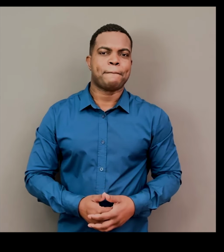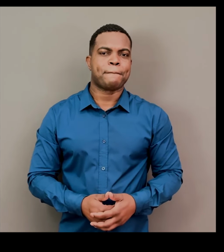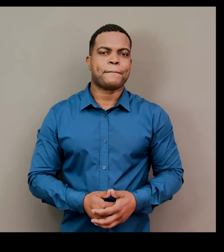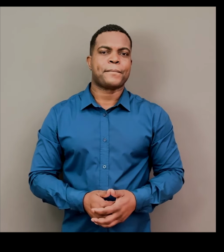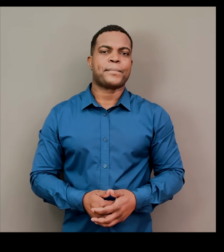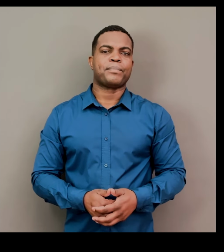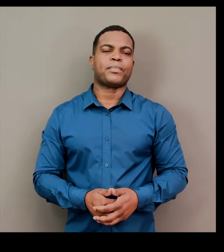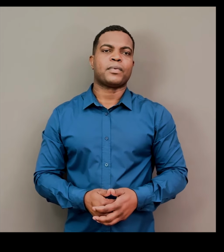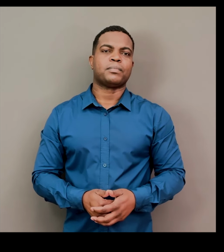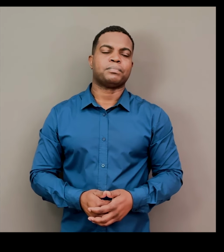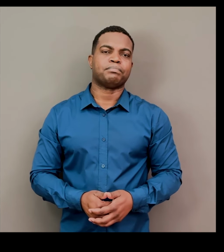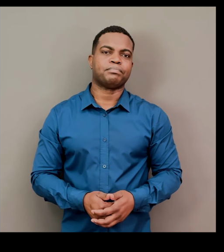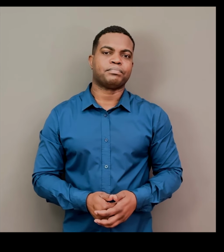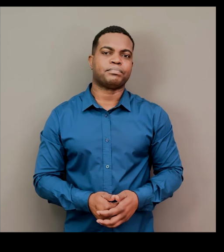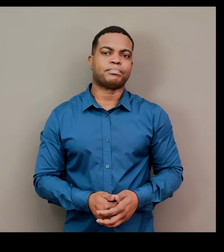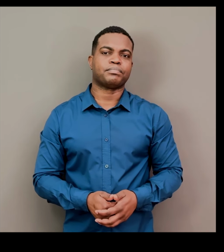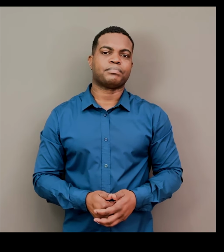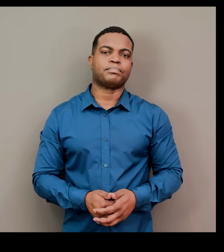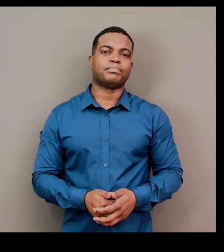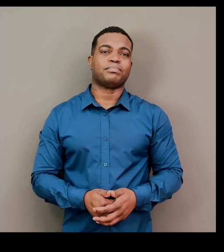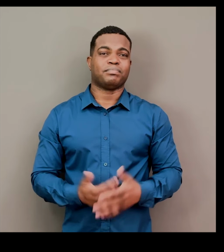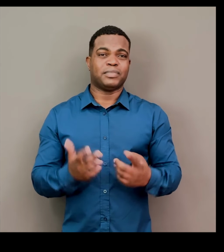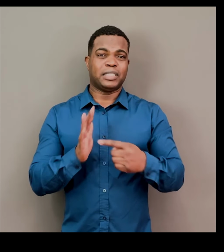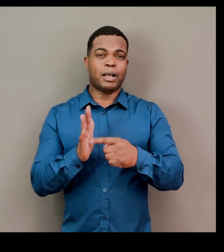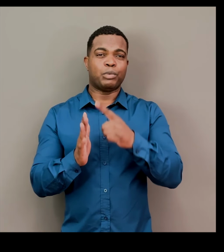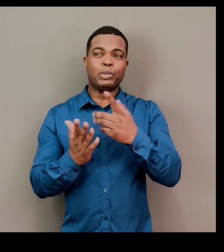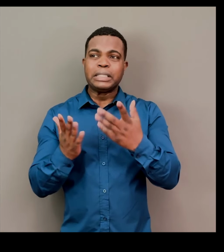And sometimes it's not even possible to change your